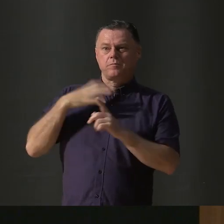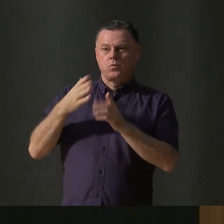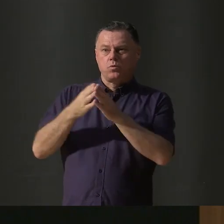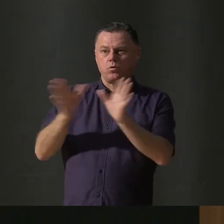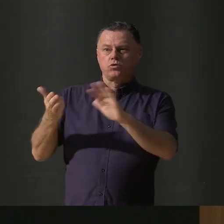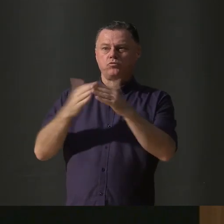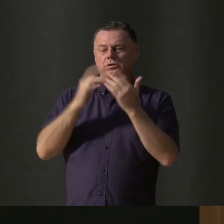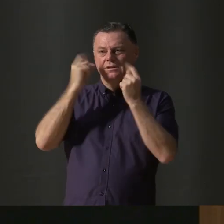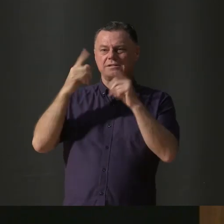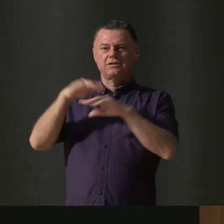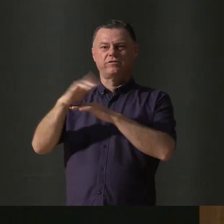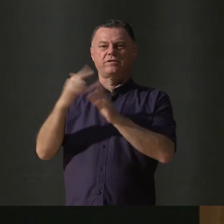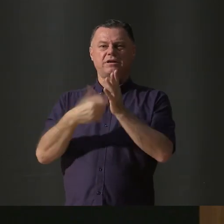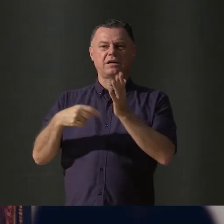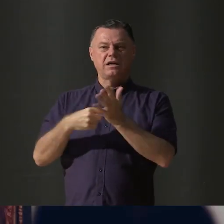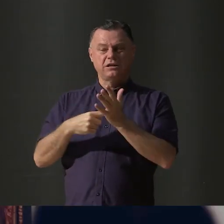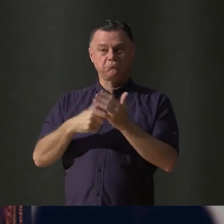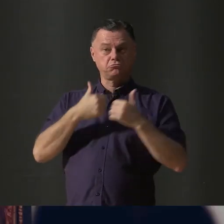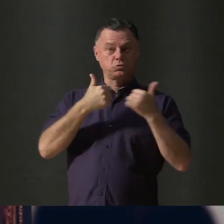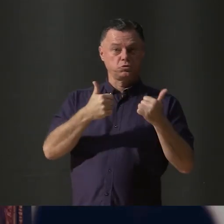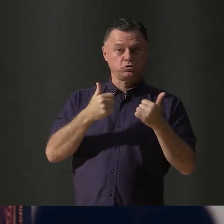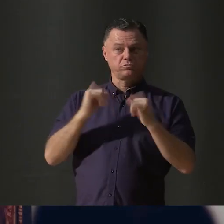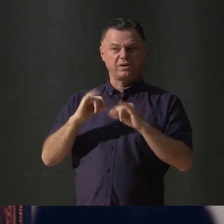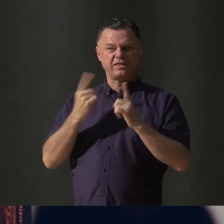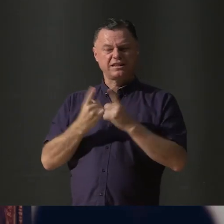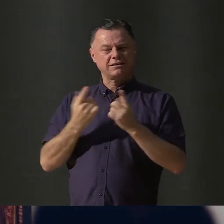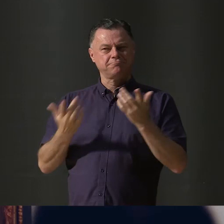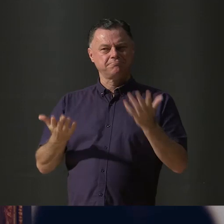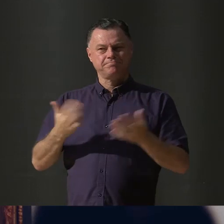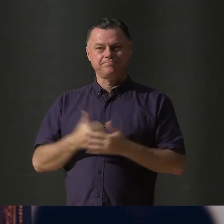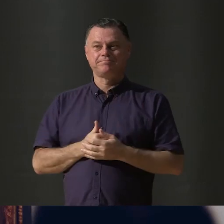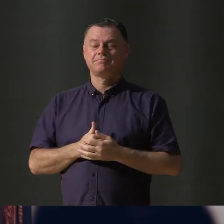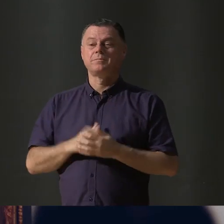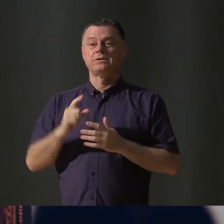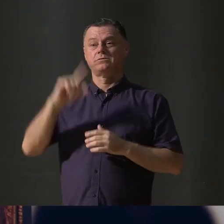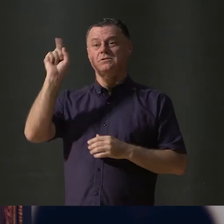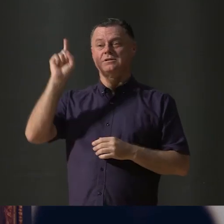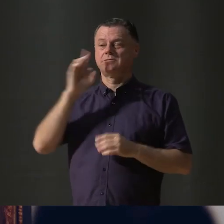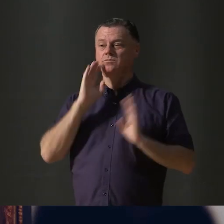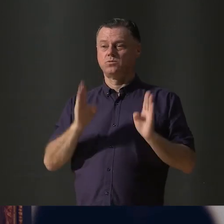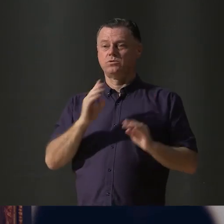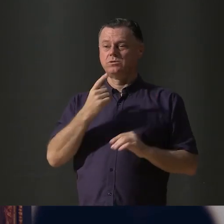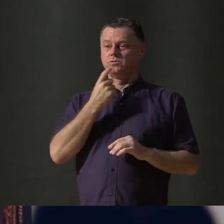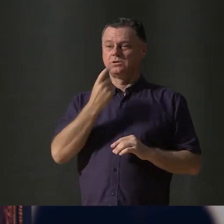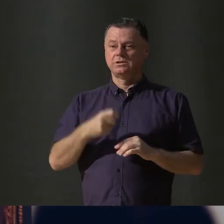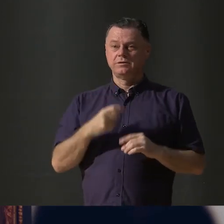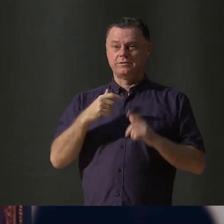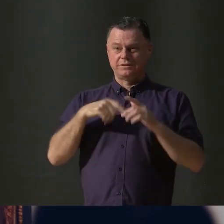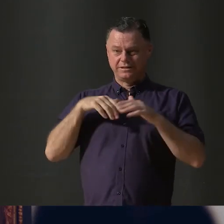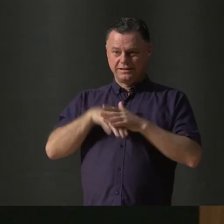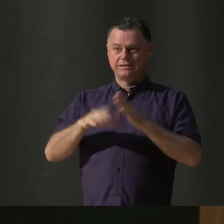good? As you can see, the Contemporary Museum is now both physical and